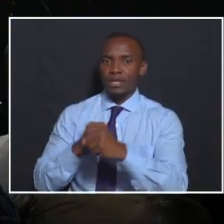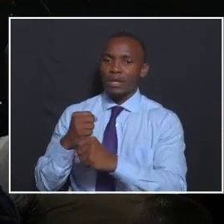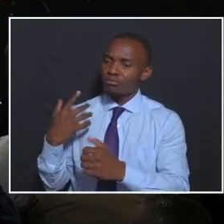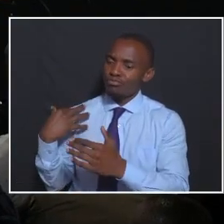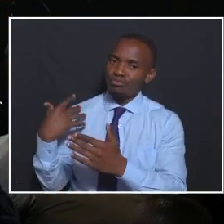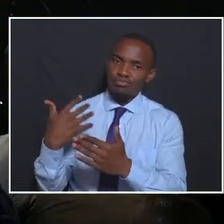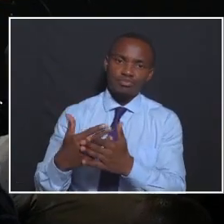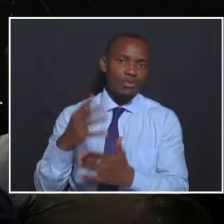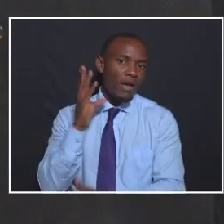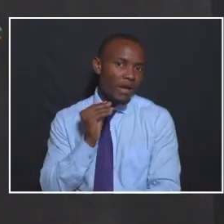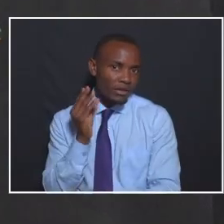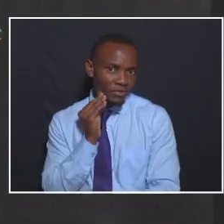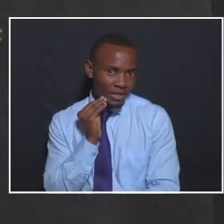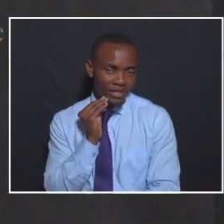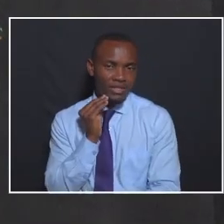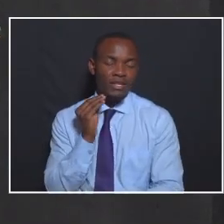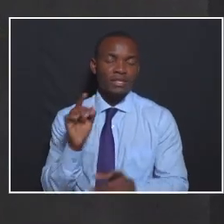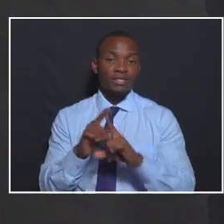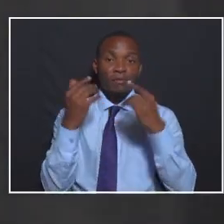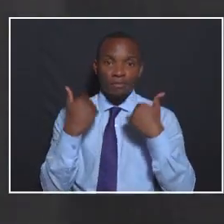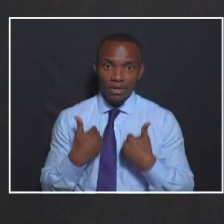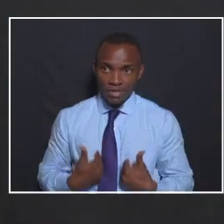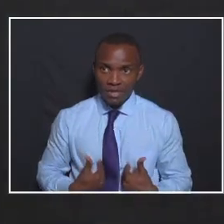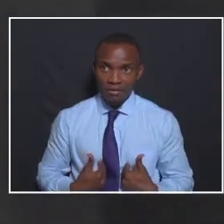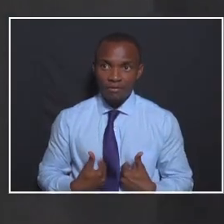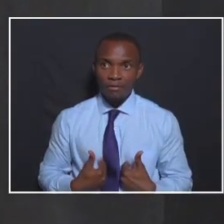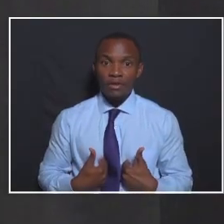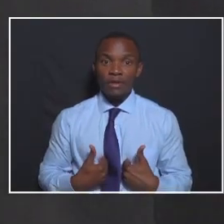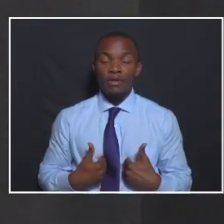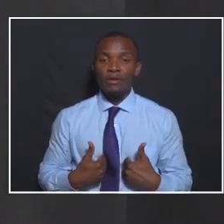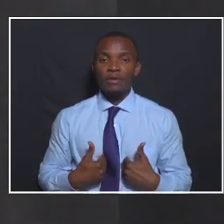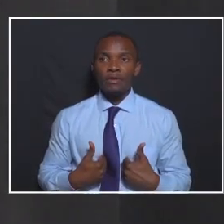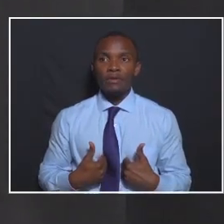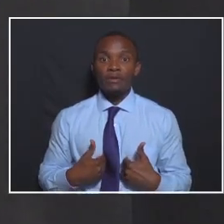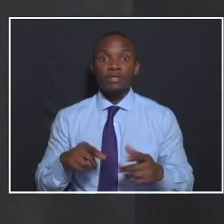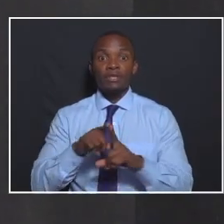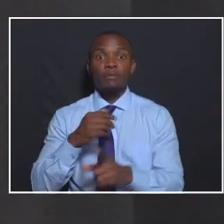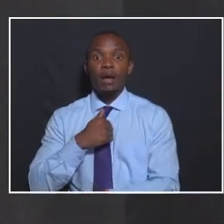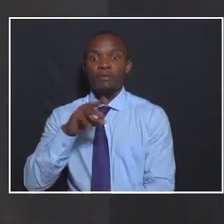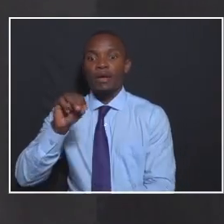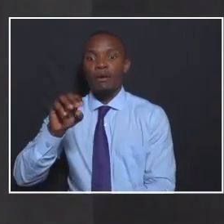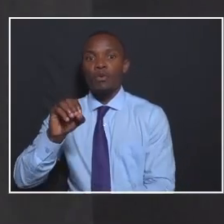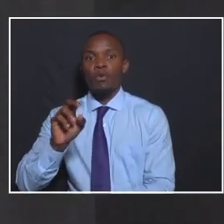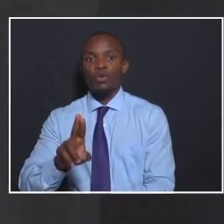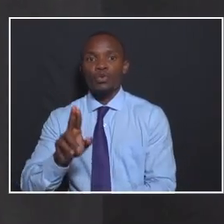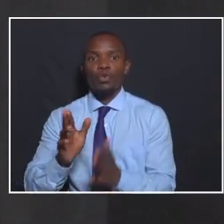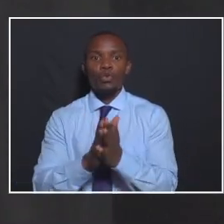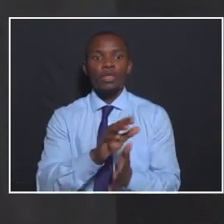industry, and I have been also, we actually have an MOU with